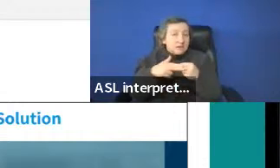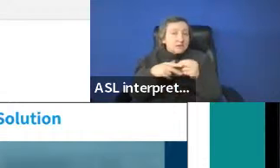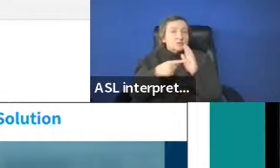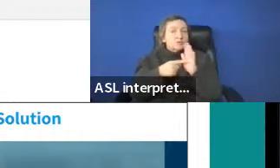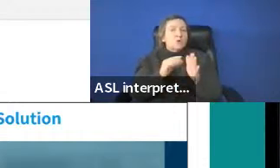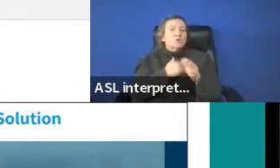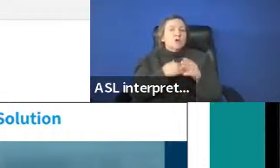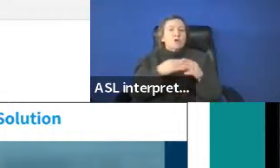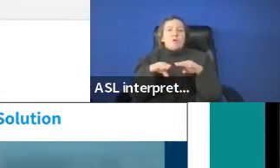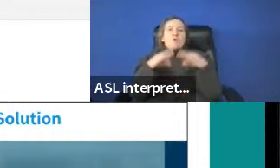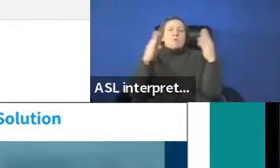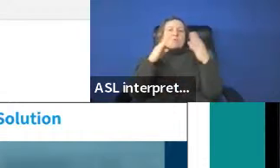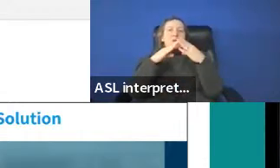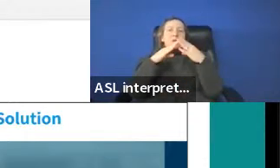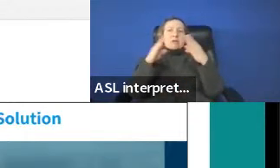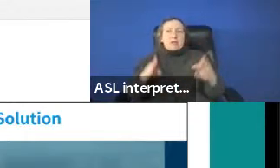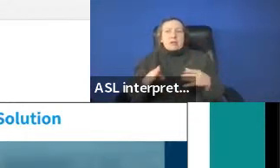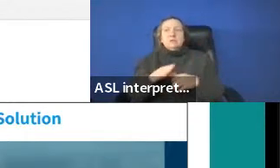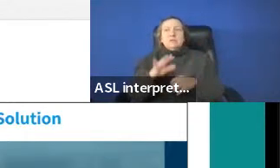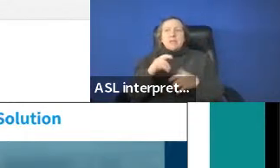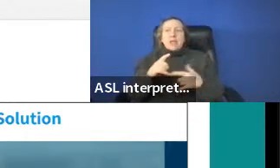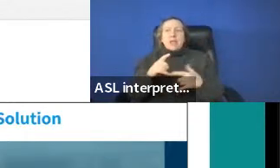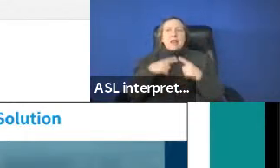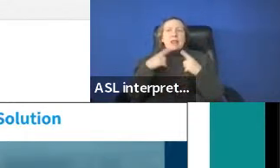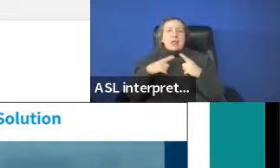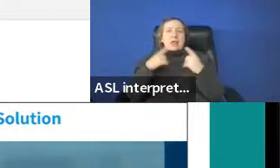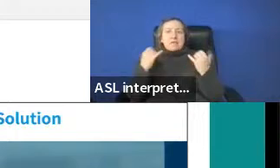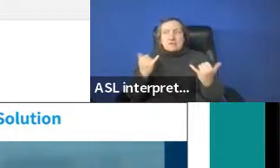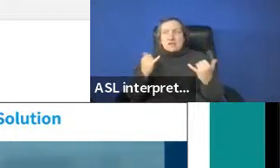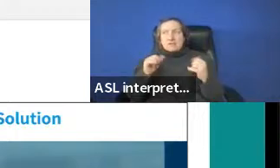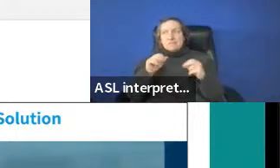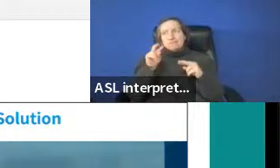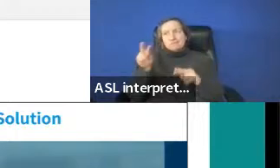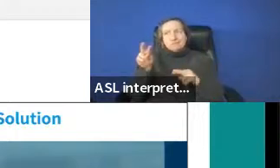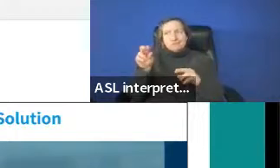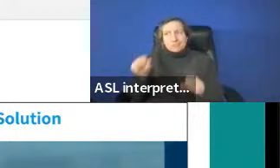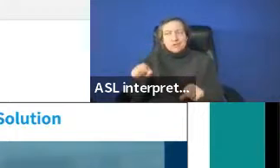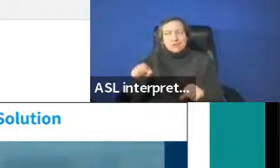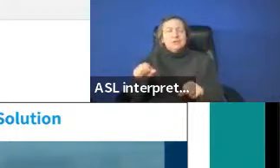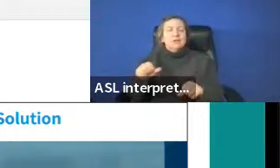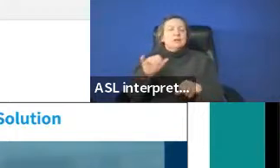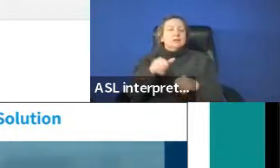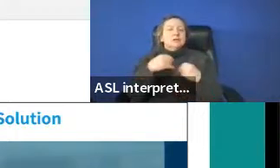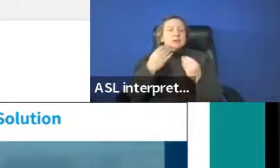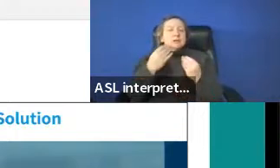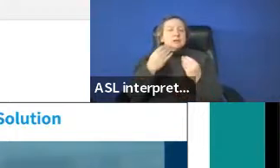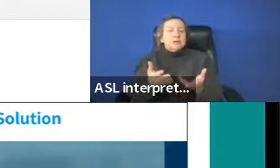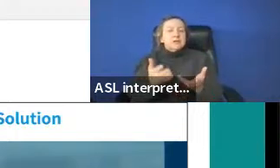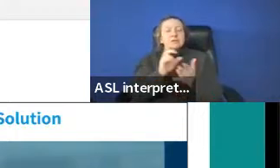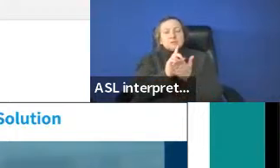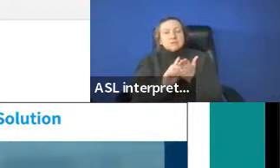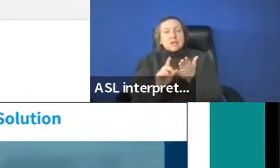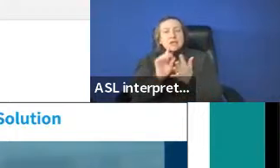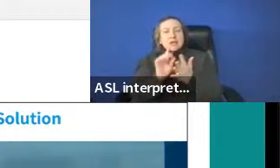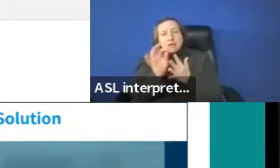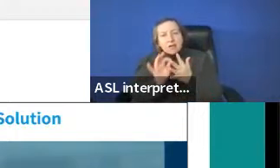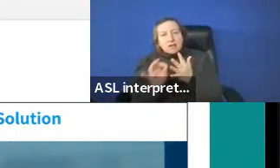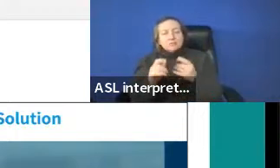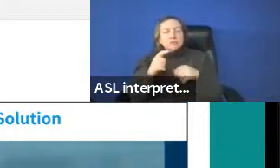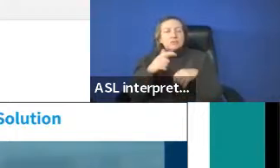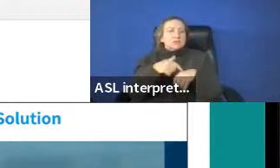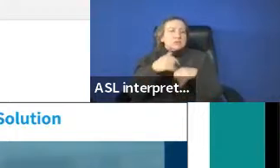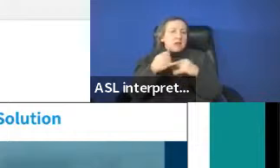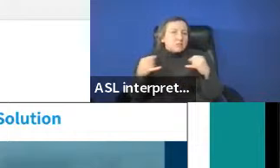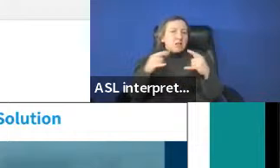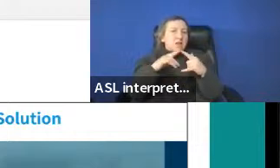house. Those are live now and provides potential design options, the timeline, what have